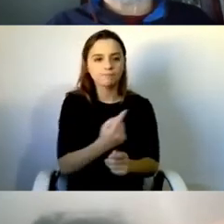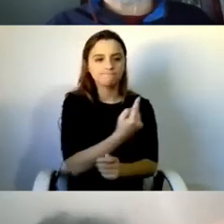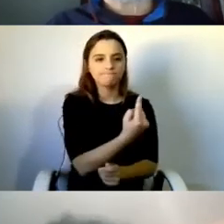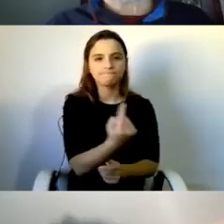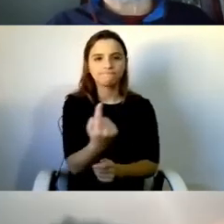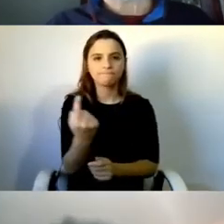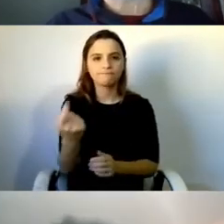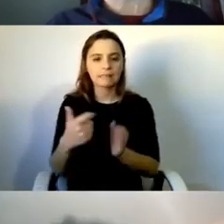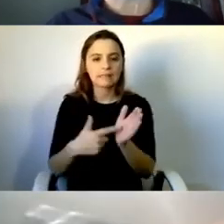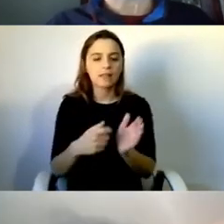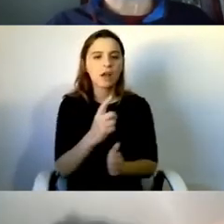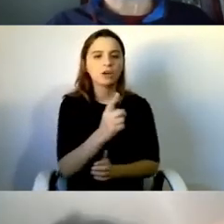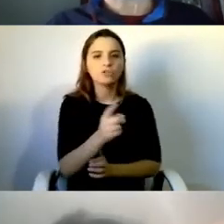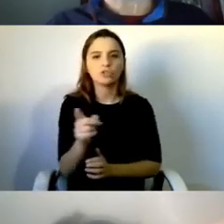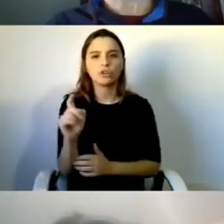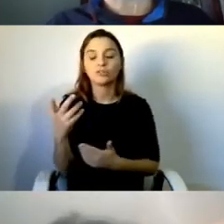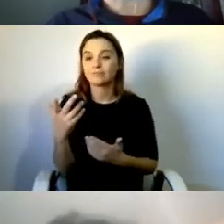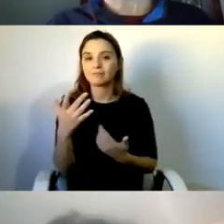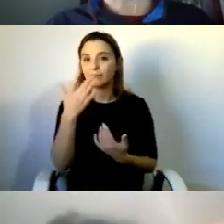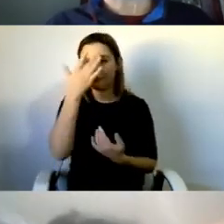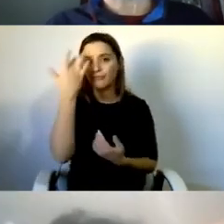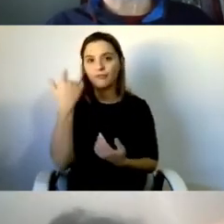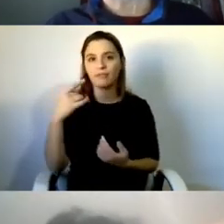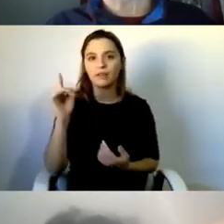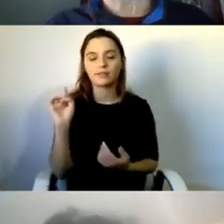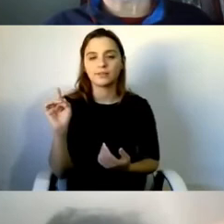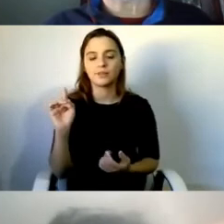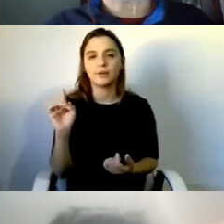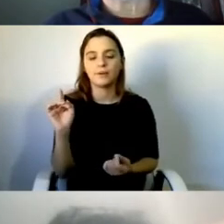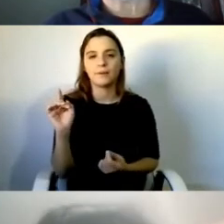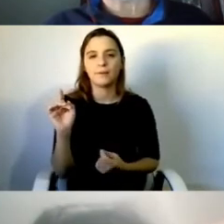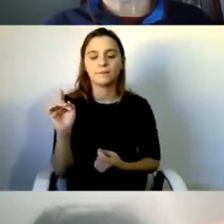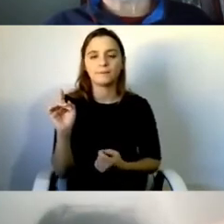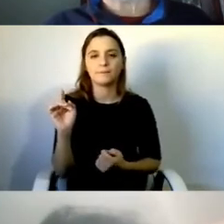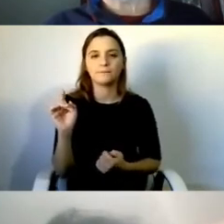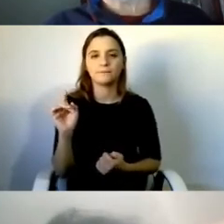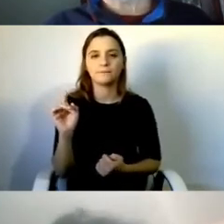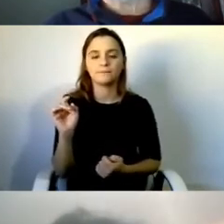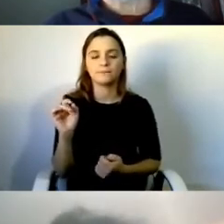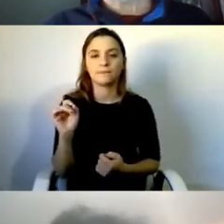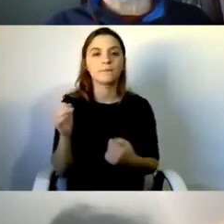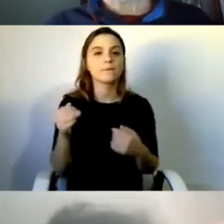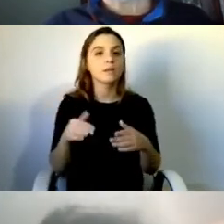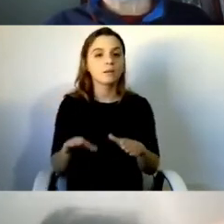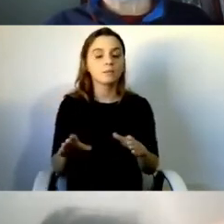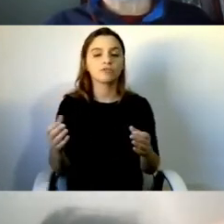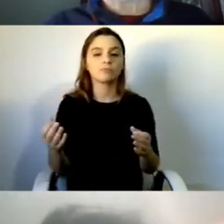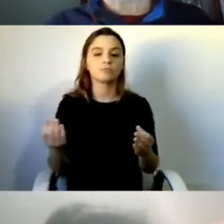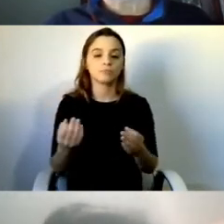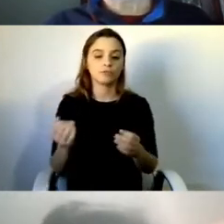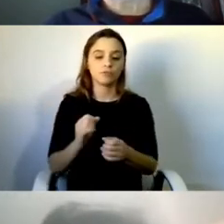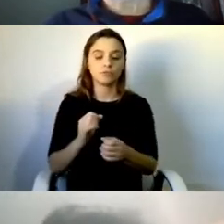do, but there was a couple of days training for applicants